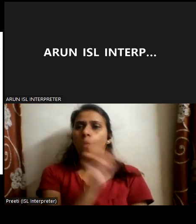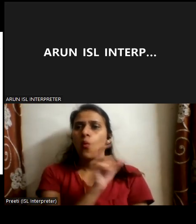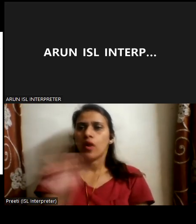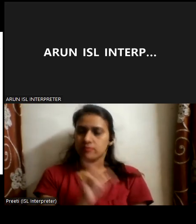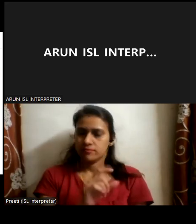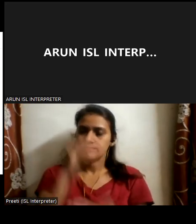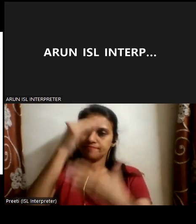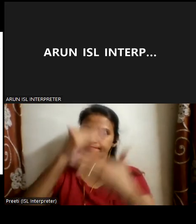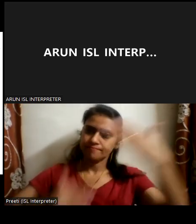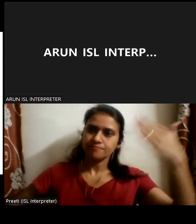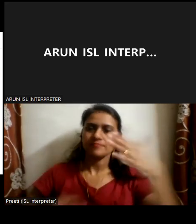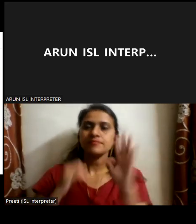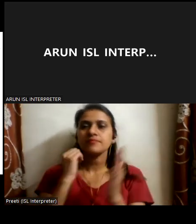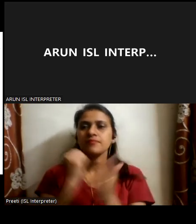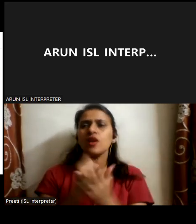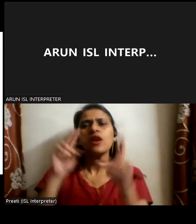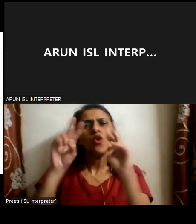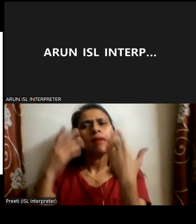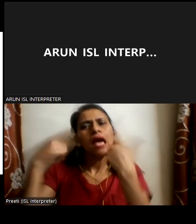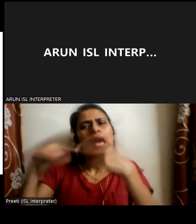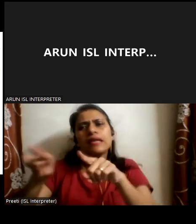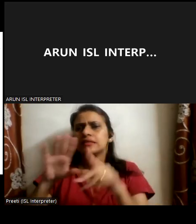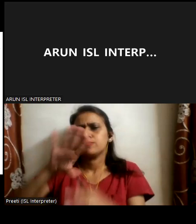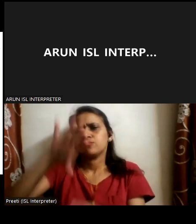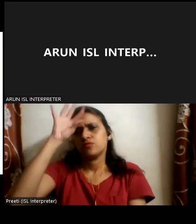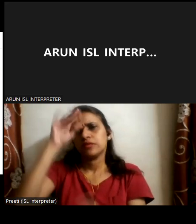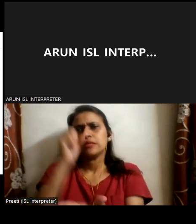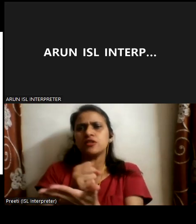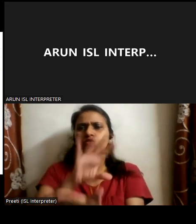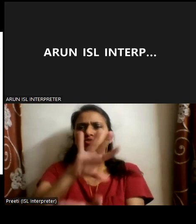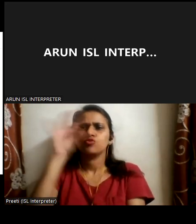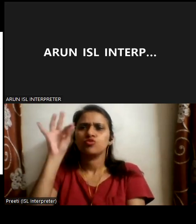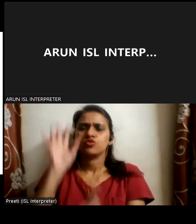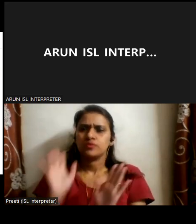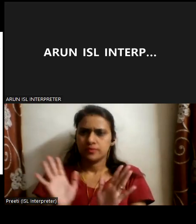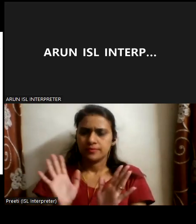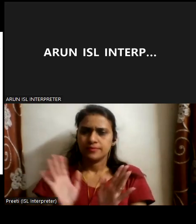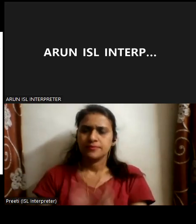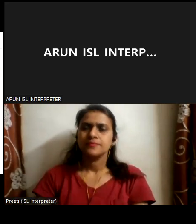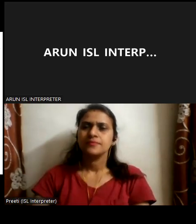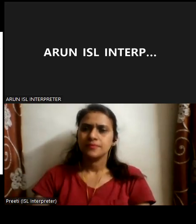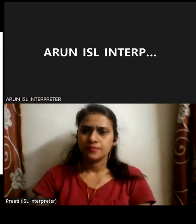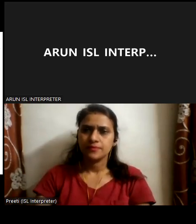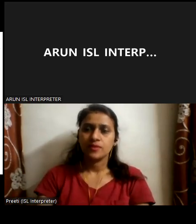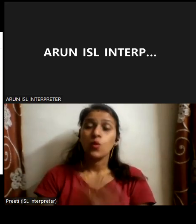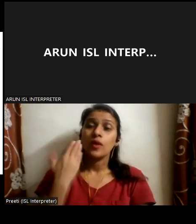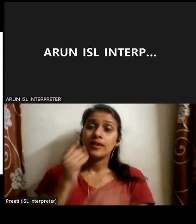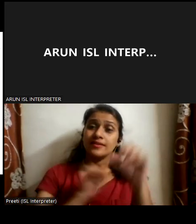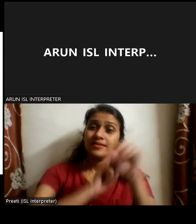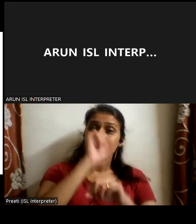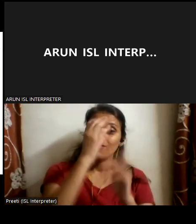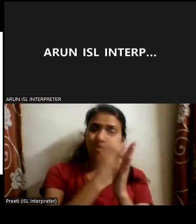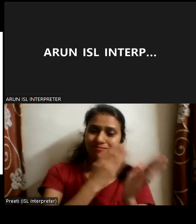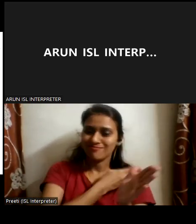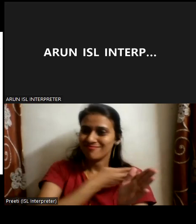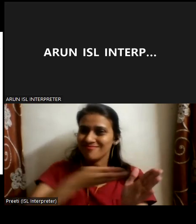and you can choose any topic which are relevant to the lectures that have happened during the certificate course, or you